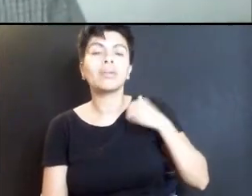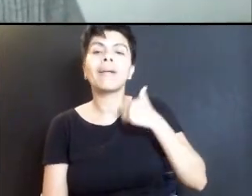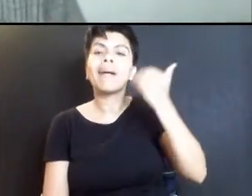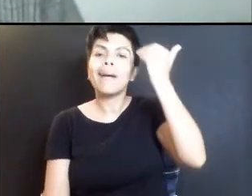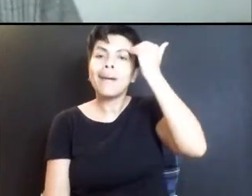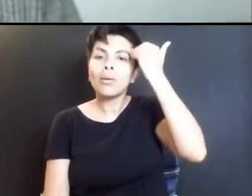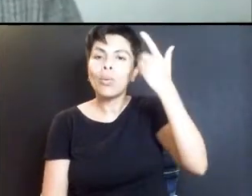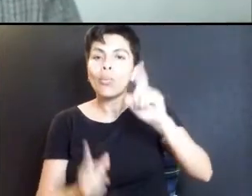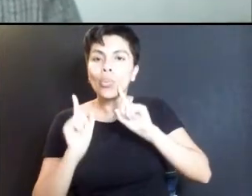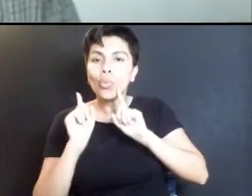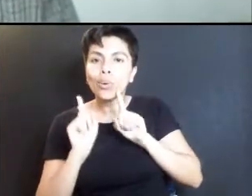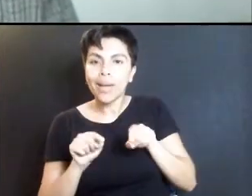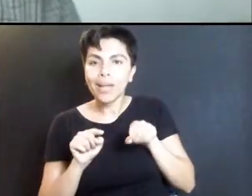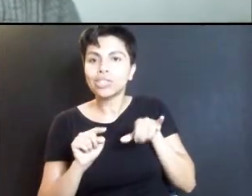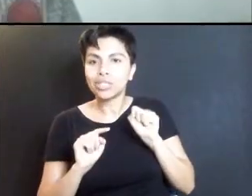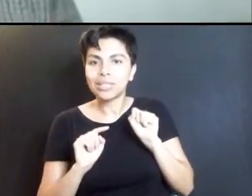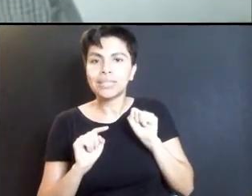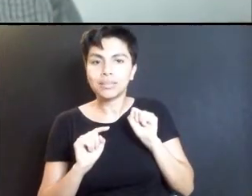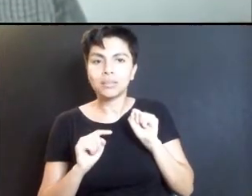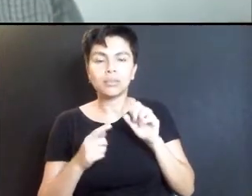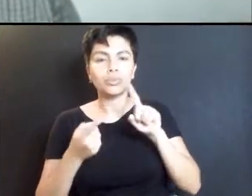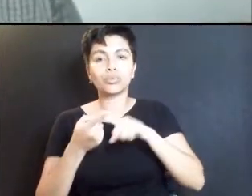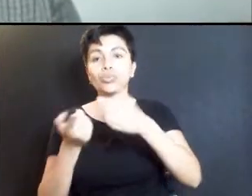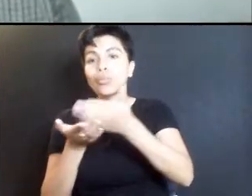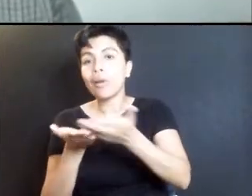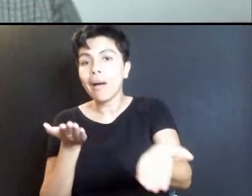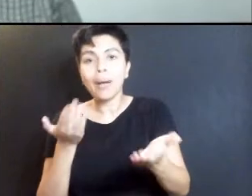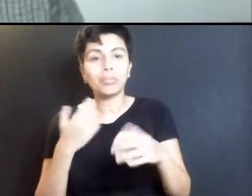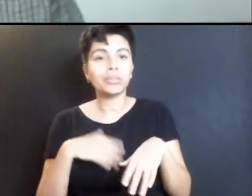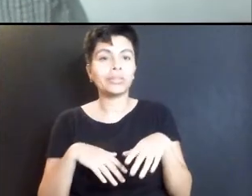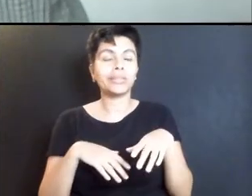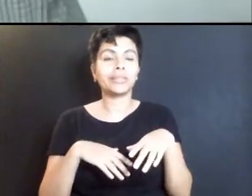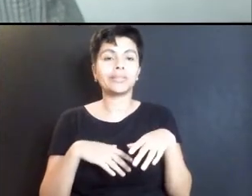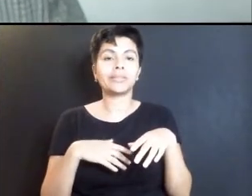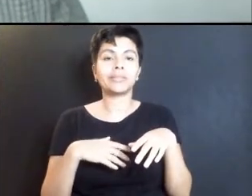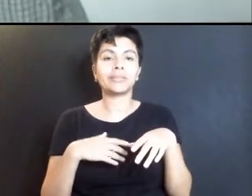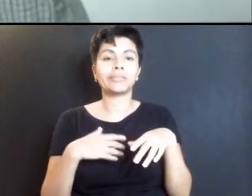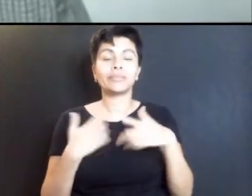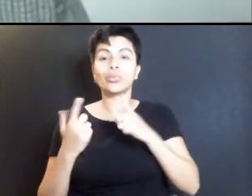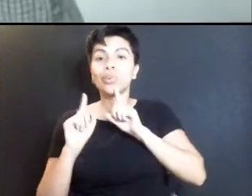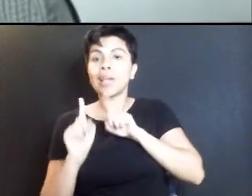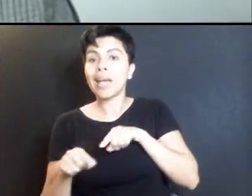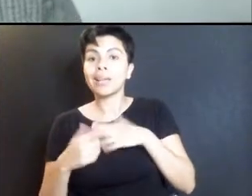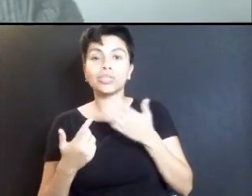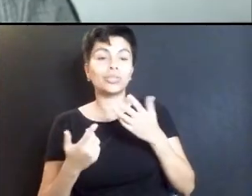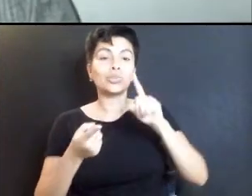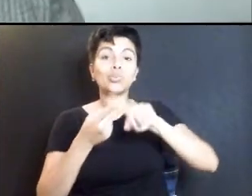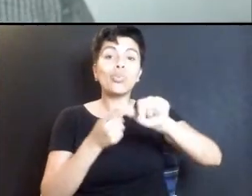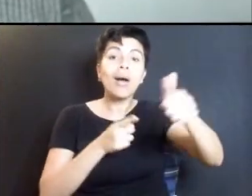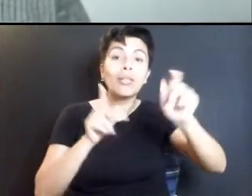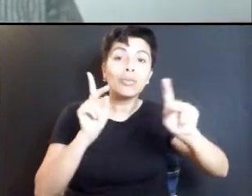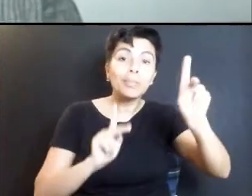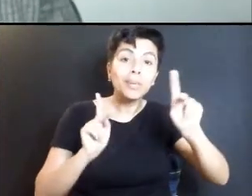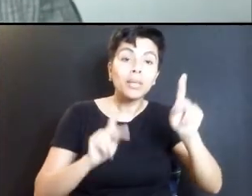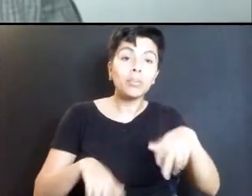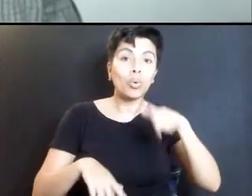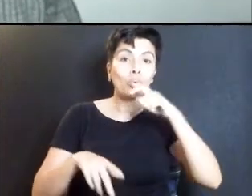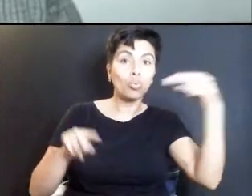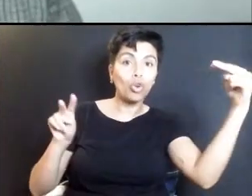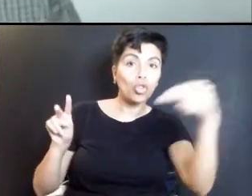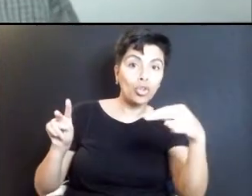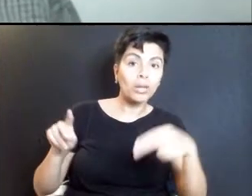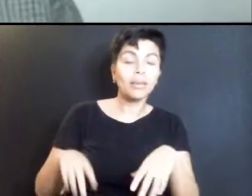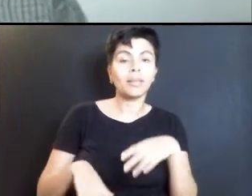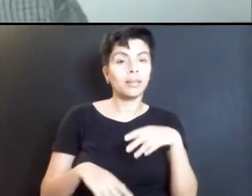what the reaction is to objects that you're looking at, to what the reactions are to other people looking at